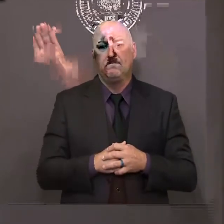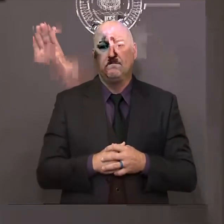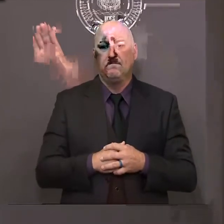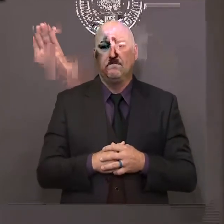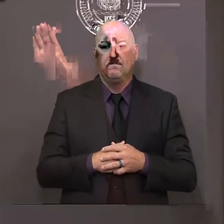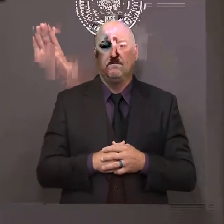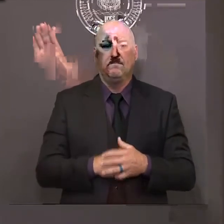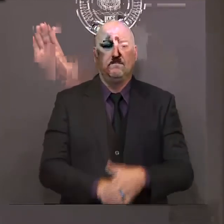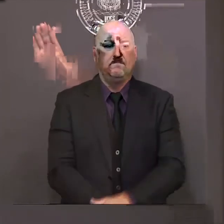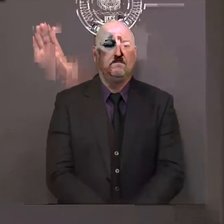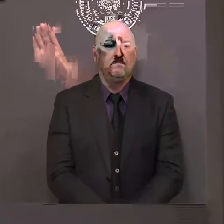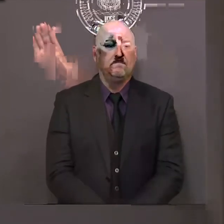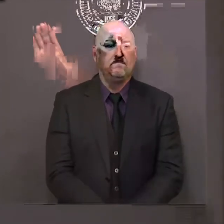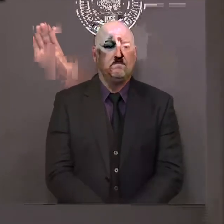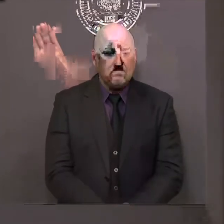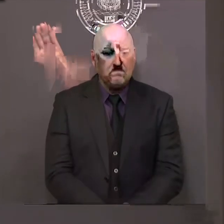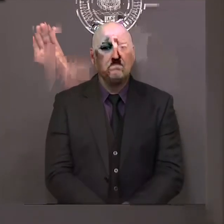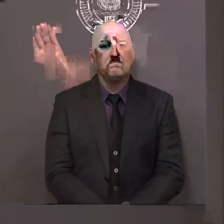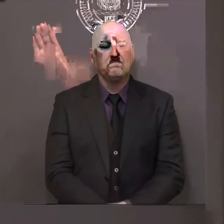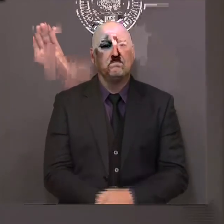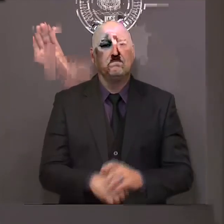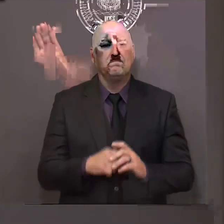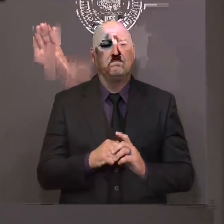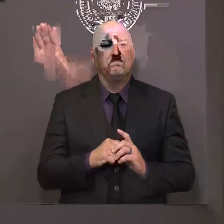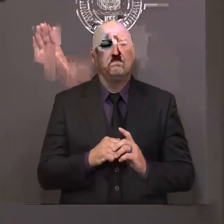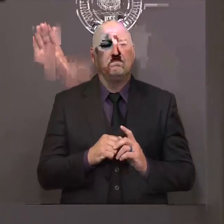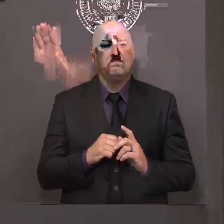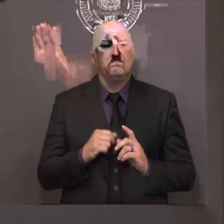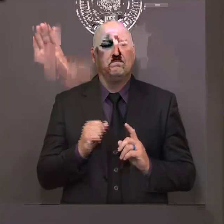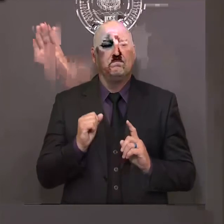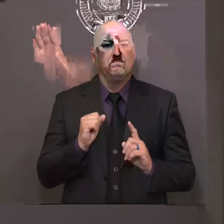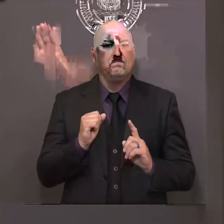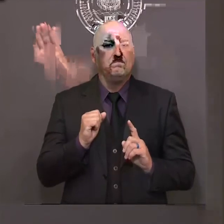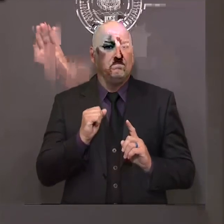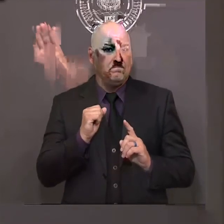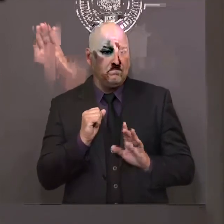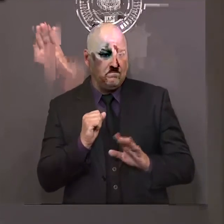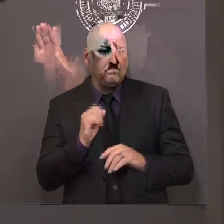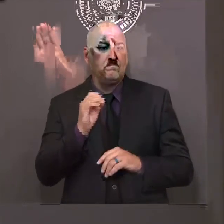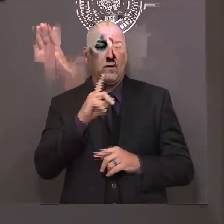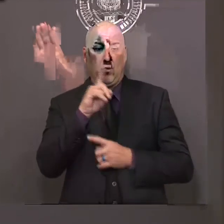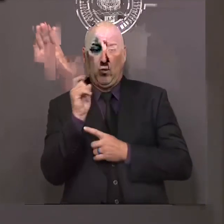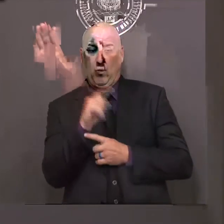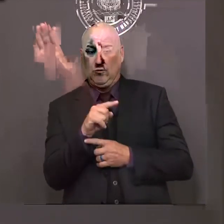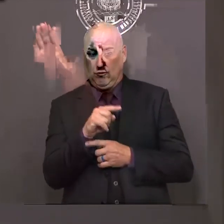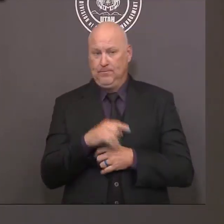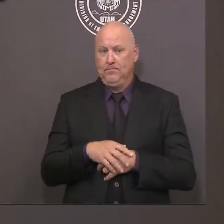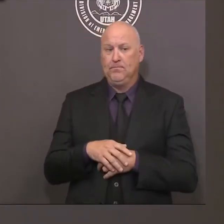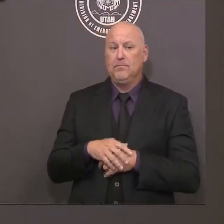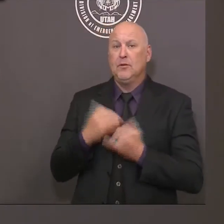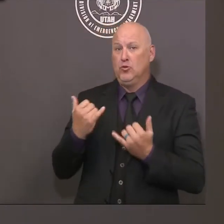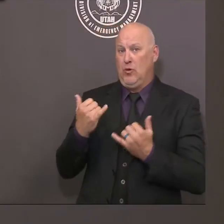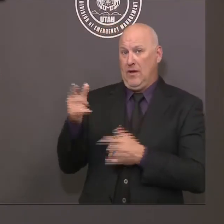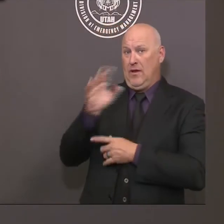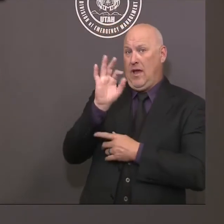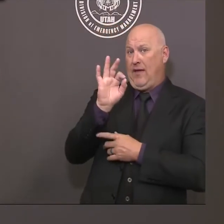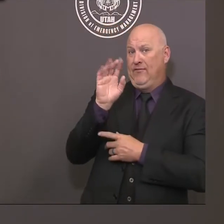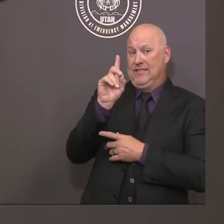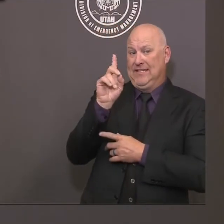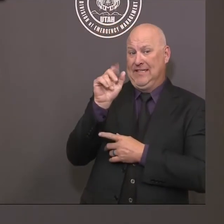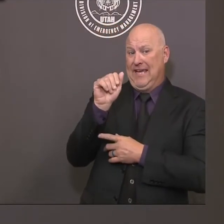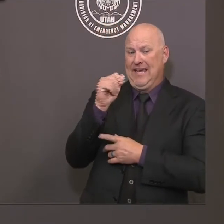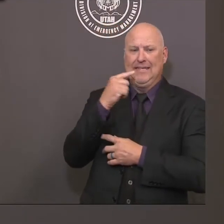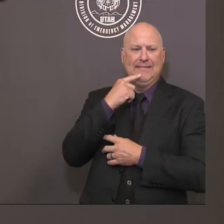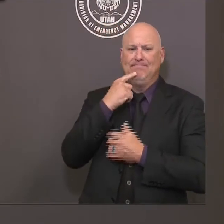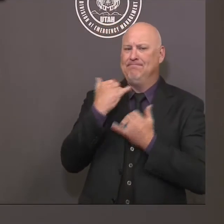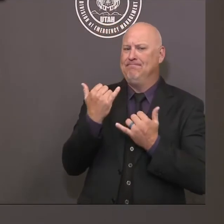Yes, hi, Sydney Glenn with Fox 13 News. Today, the FDA revoked emergency use of the Chembio antibody test,